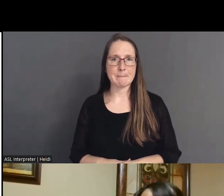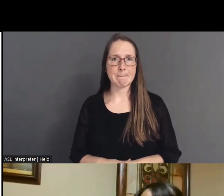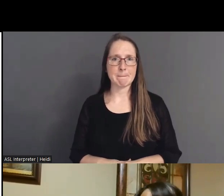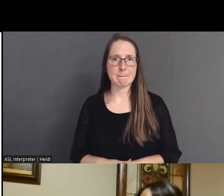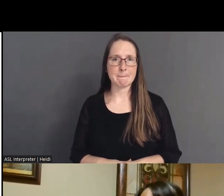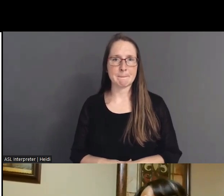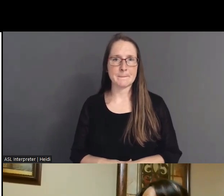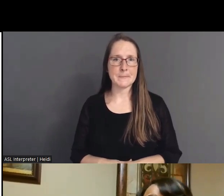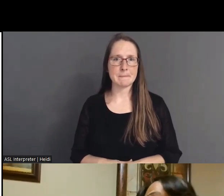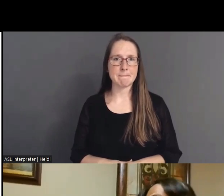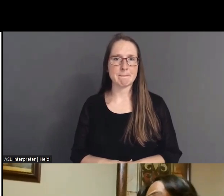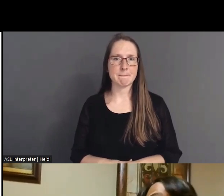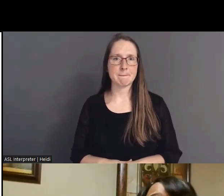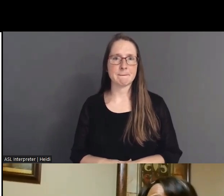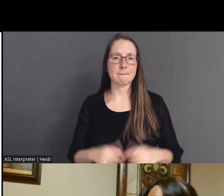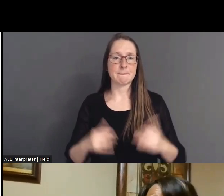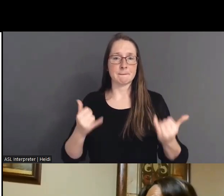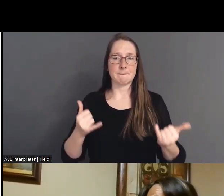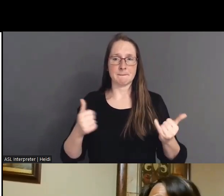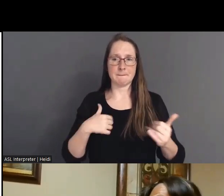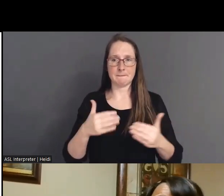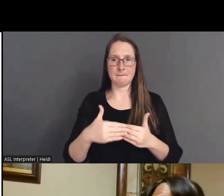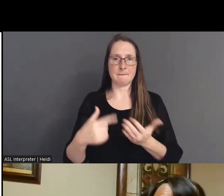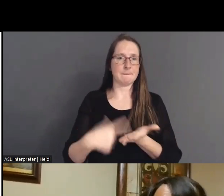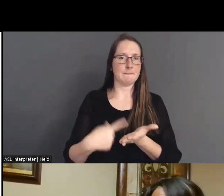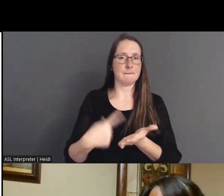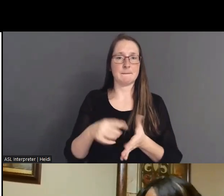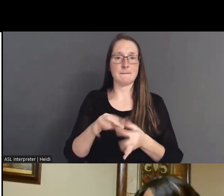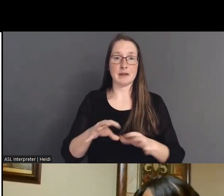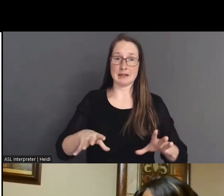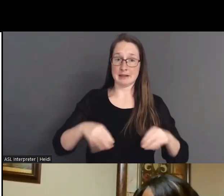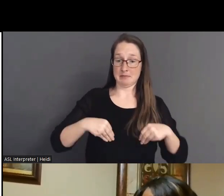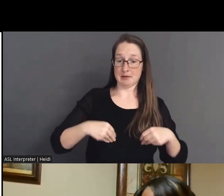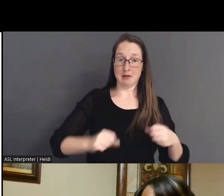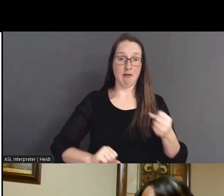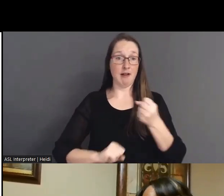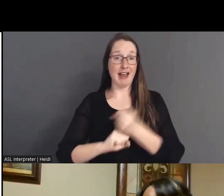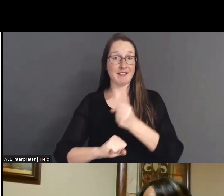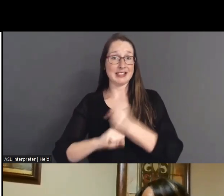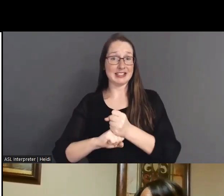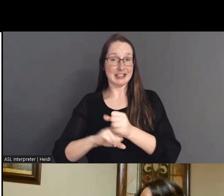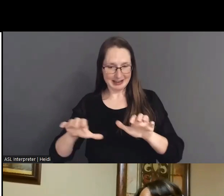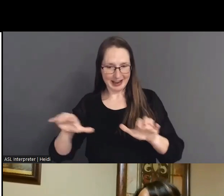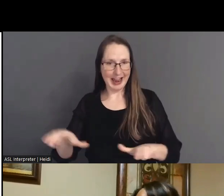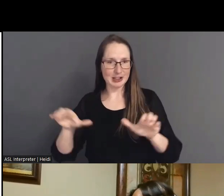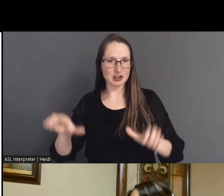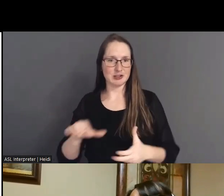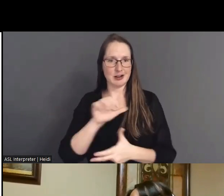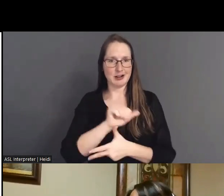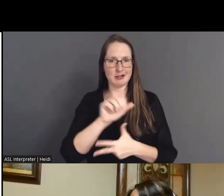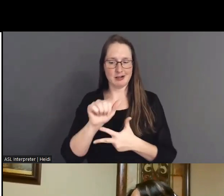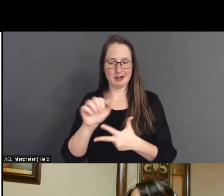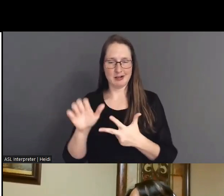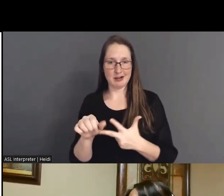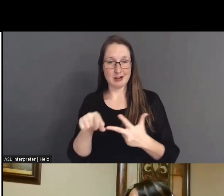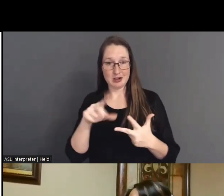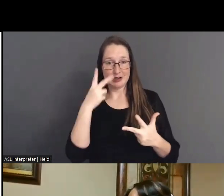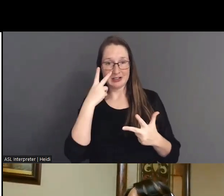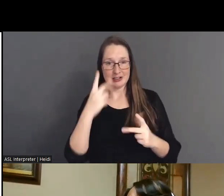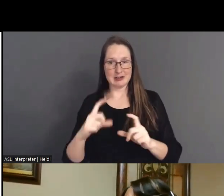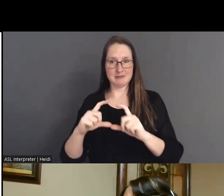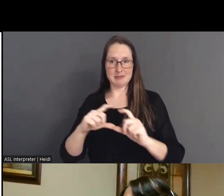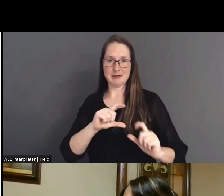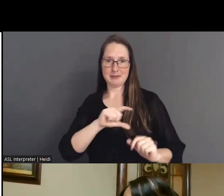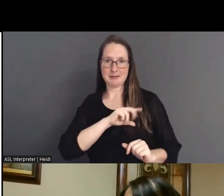Okay, so I'm going to move forward, and we're going to talk about acceptance, advocacy, and action. And as you can see, there's a button right there. I had